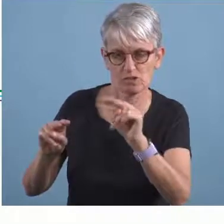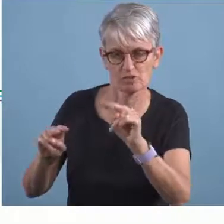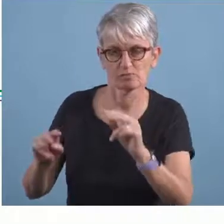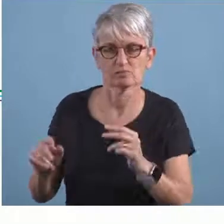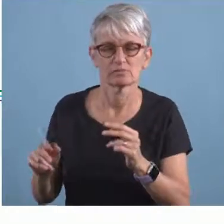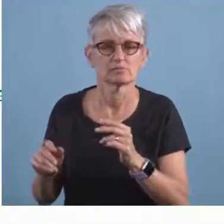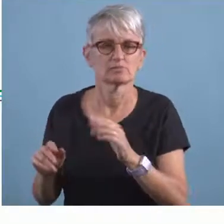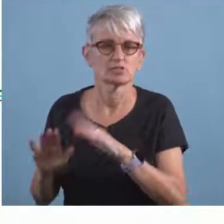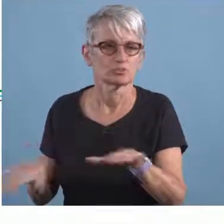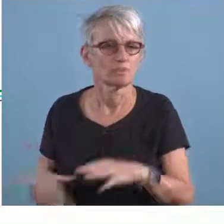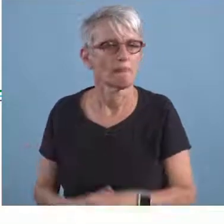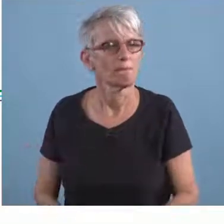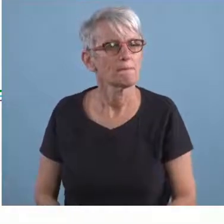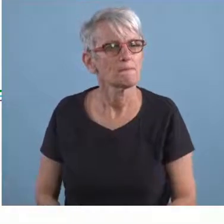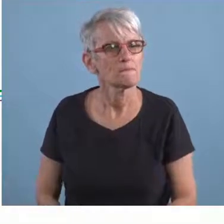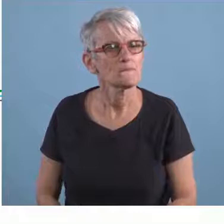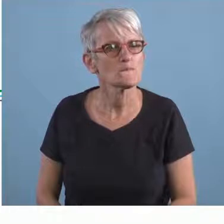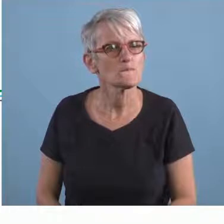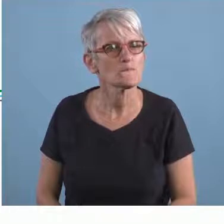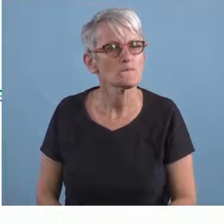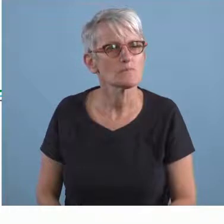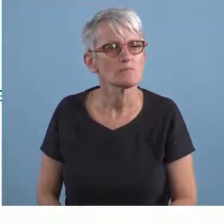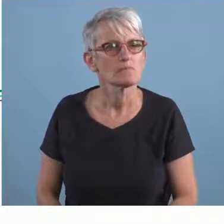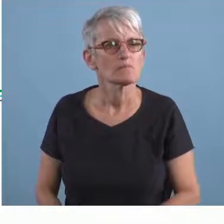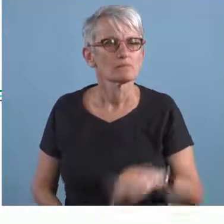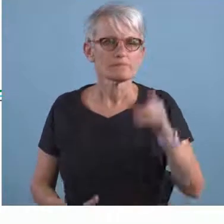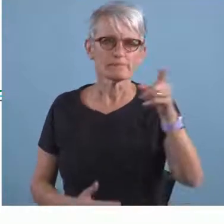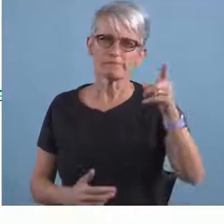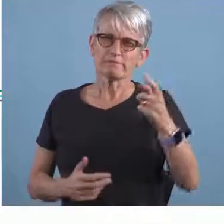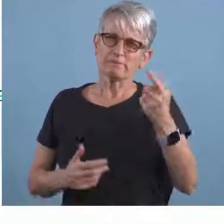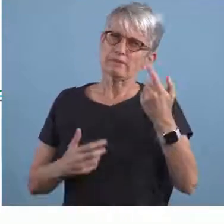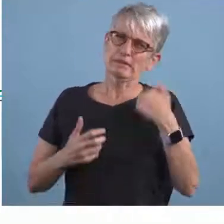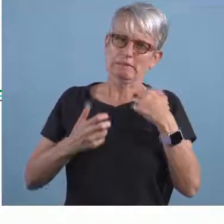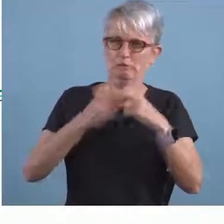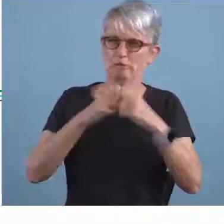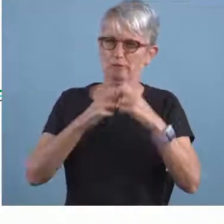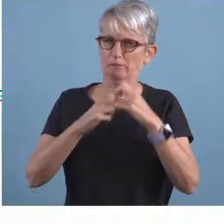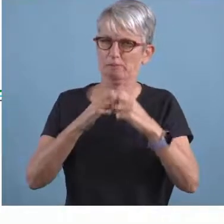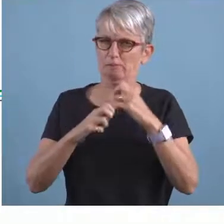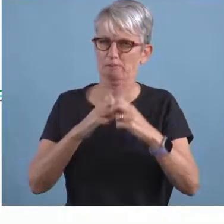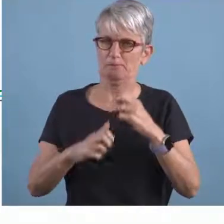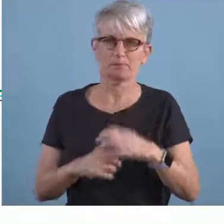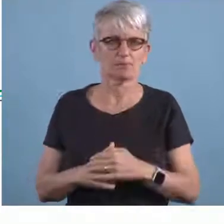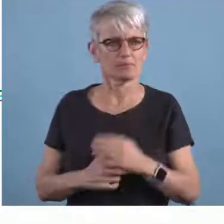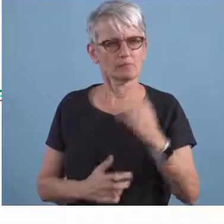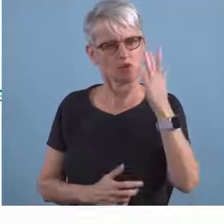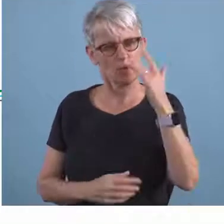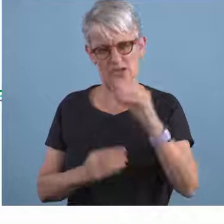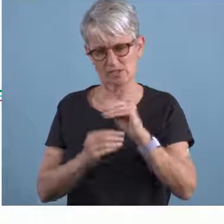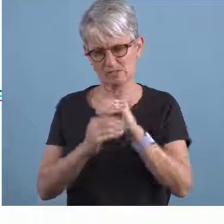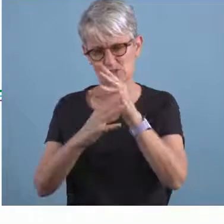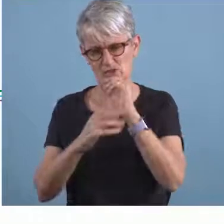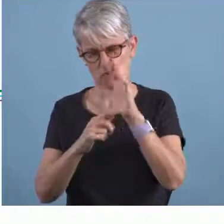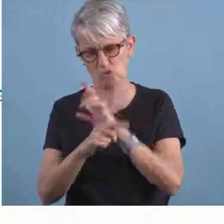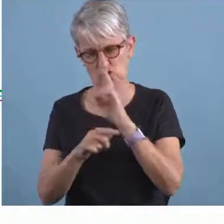And we have a problem here, I think, in terms of why telepractice is not being